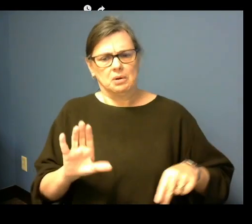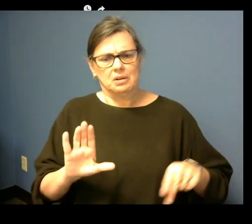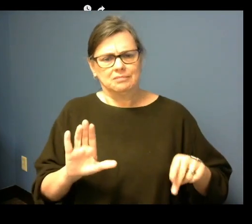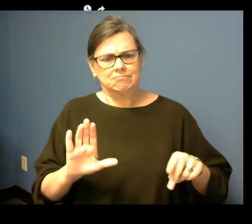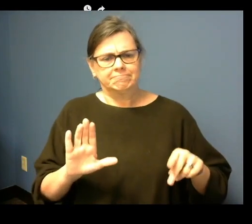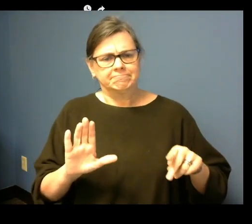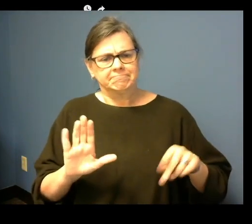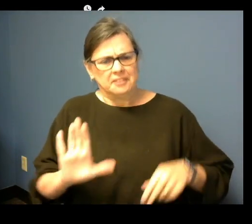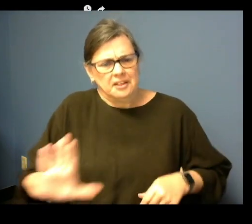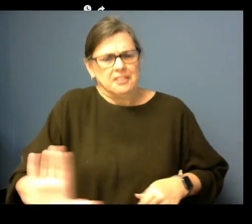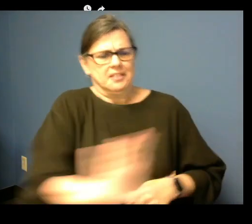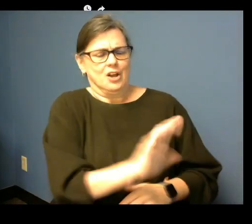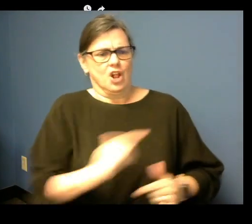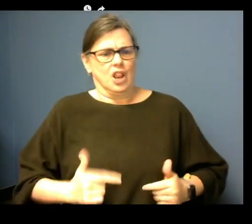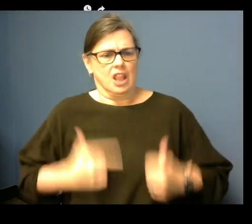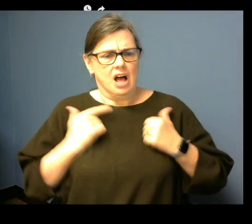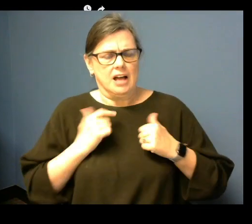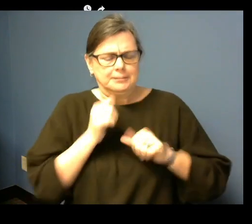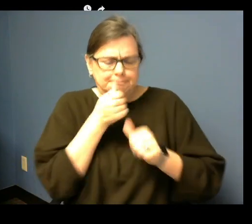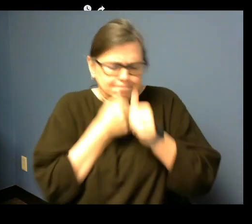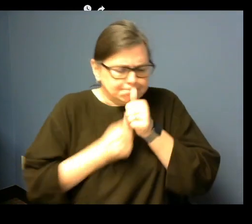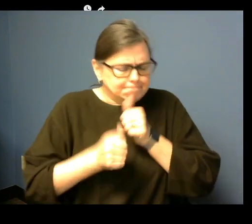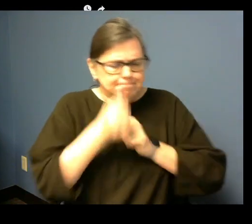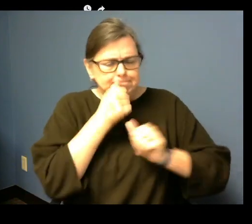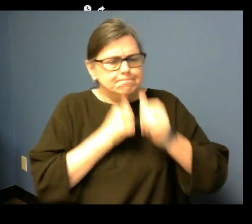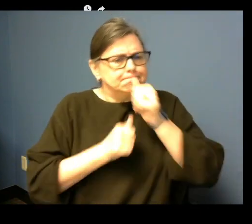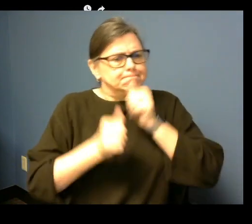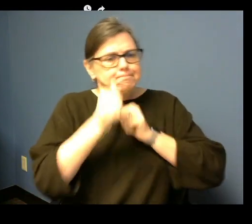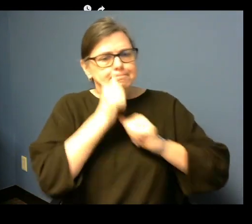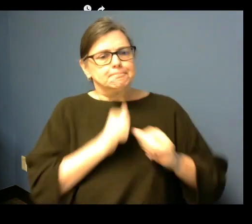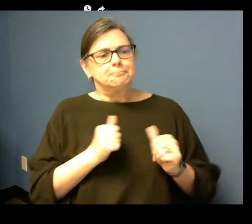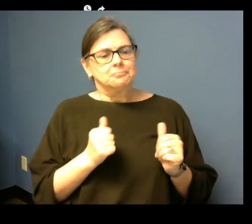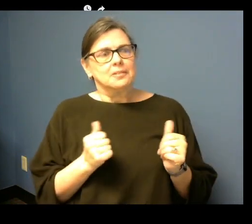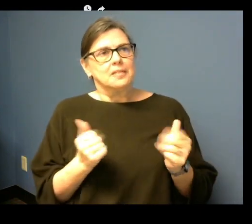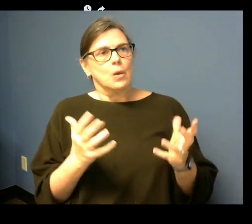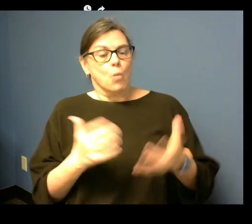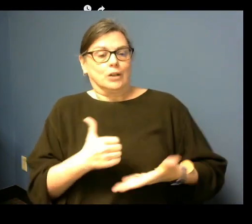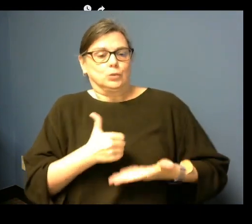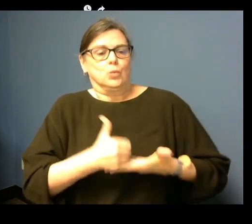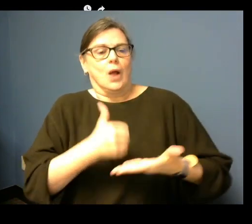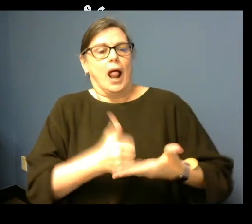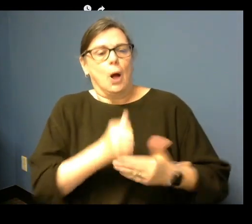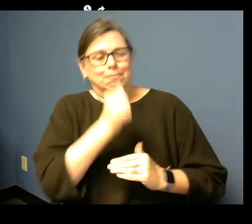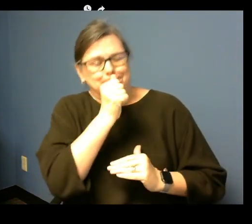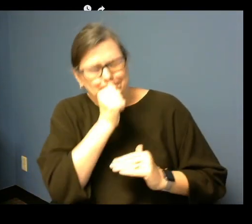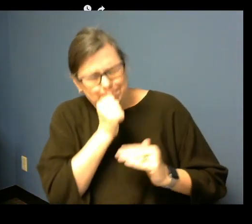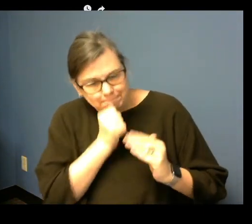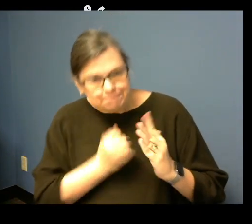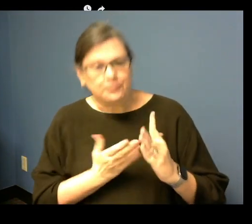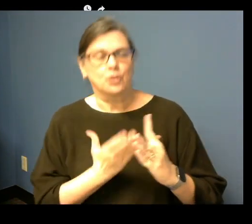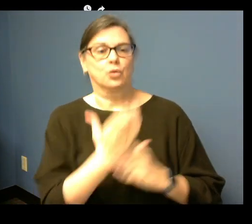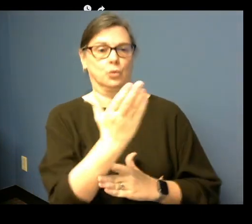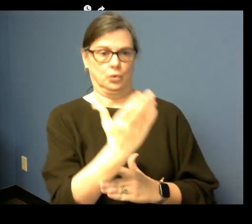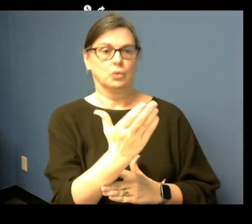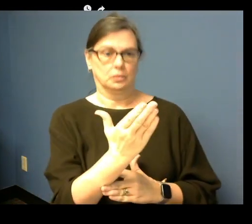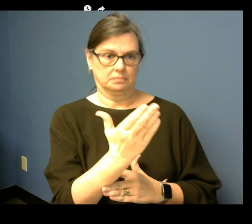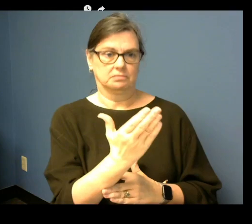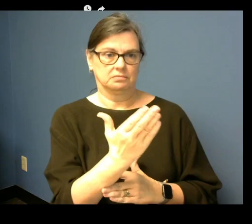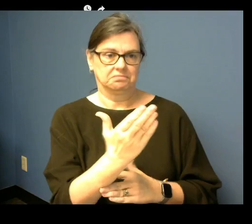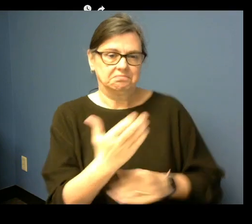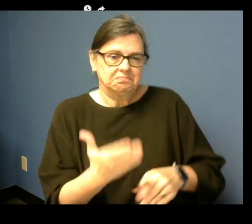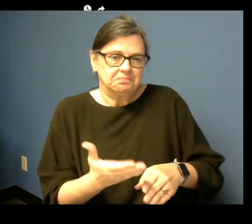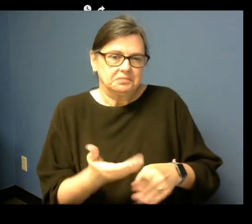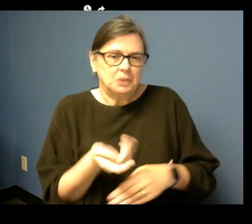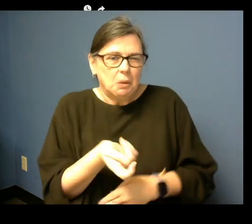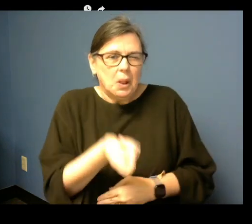seeking to create reform. That's the change they create. So again, not so much revolution as reform. And